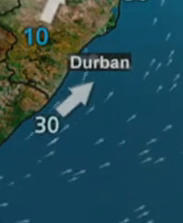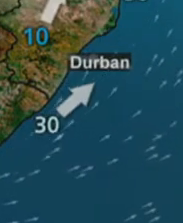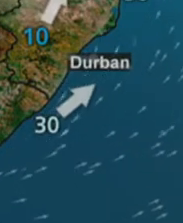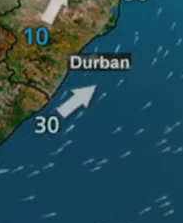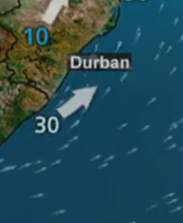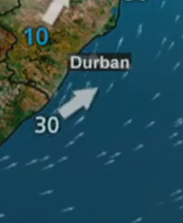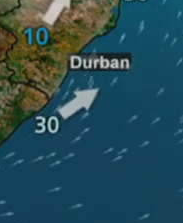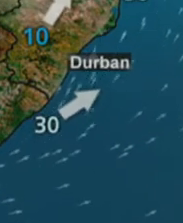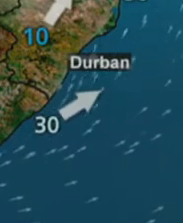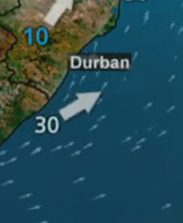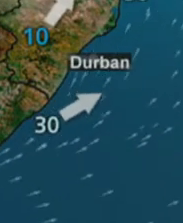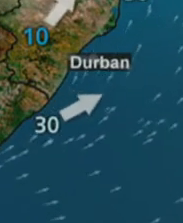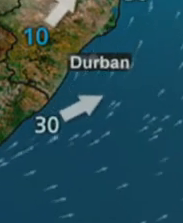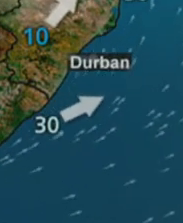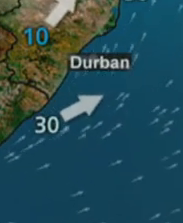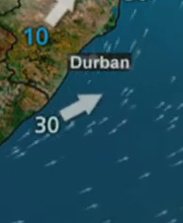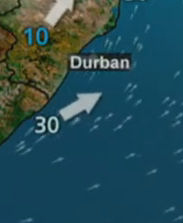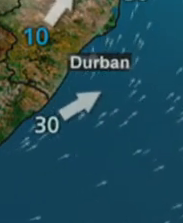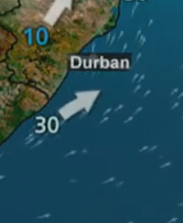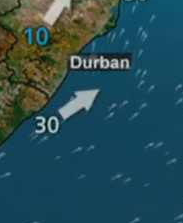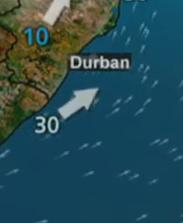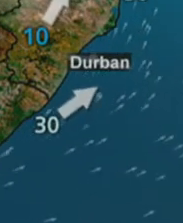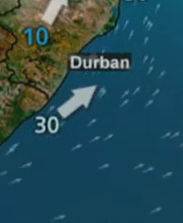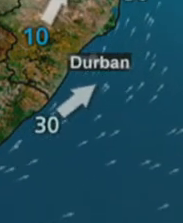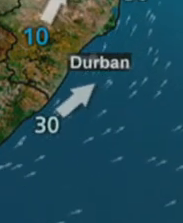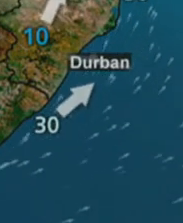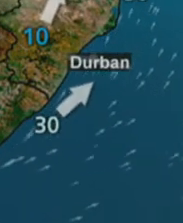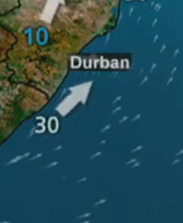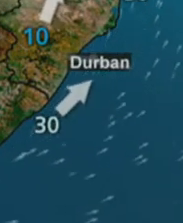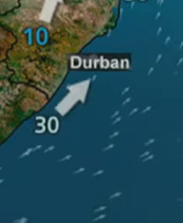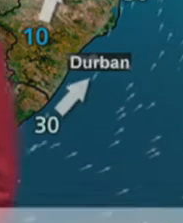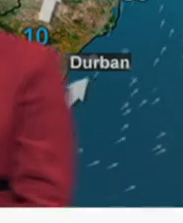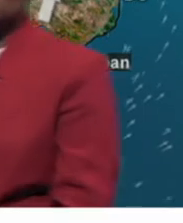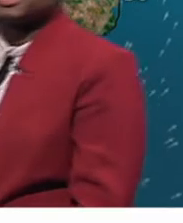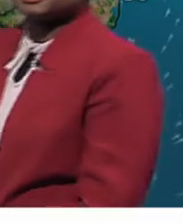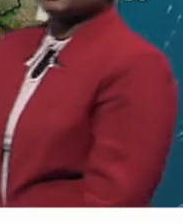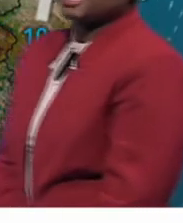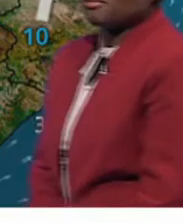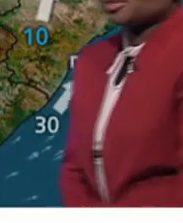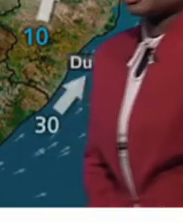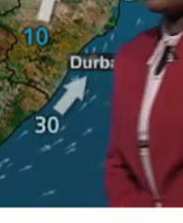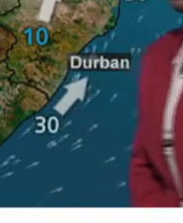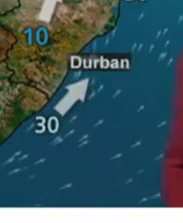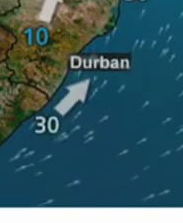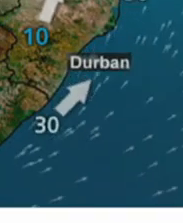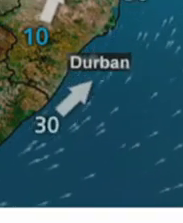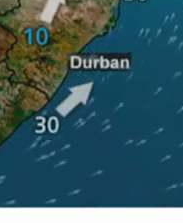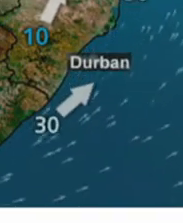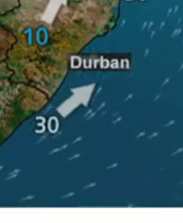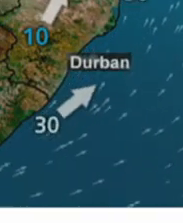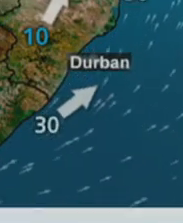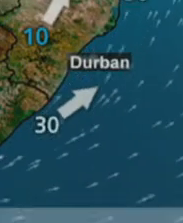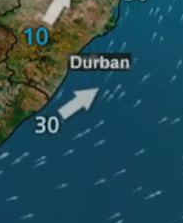le mesedi Setswana madume a re bone tshedimosetso ya pone le pele ya maemo a bosa mo bosegong jwa gompieno ga mmogo le mo tsatsing la ka moso re simolola ka bosego